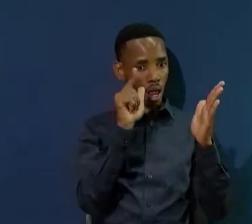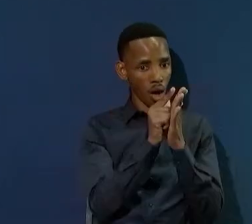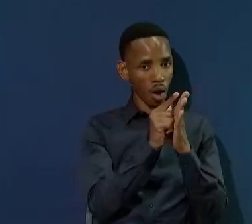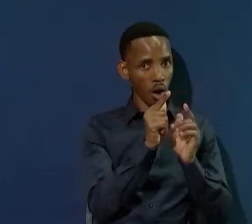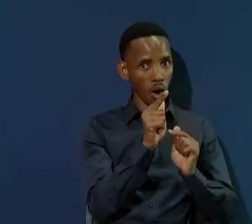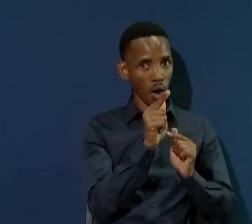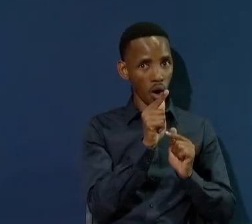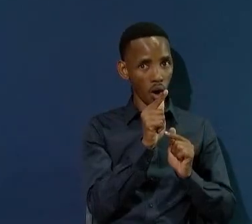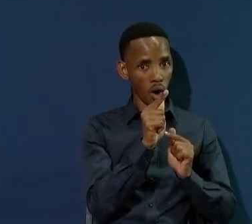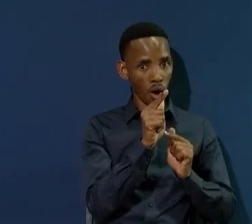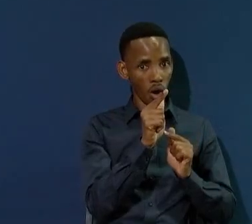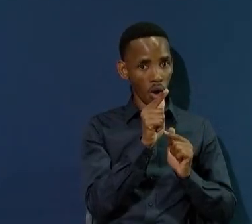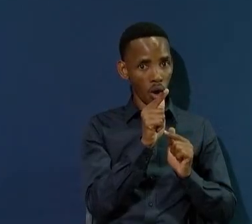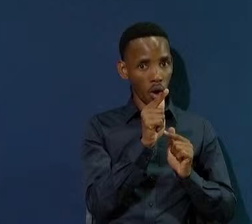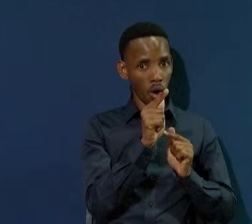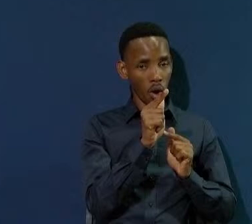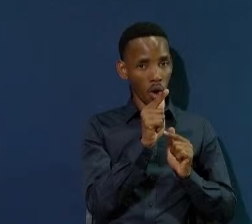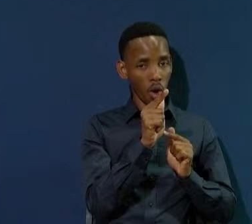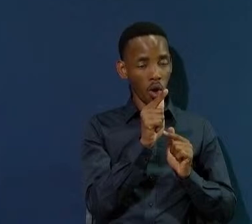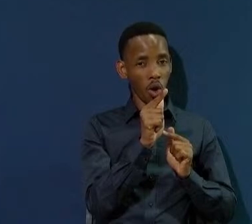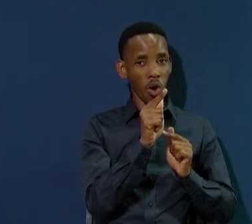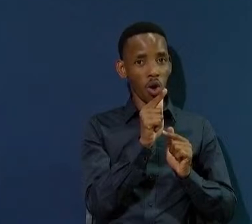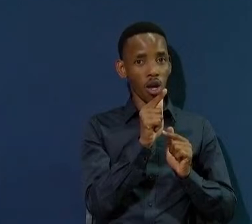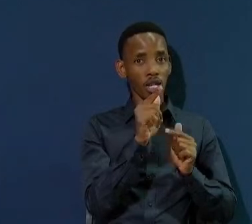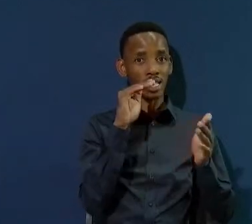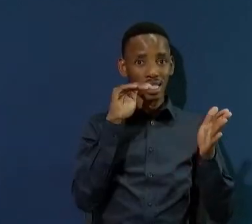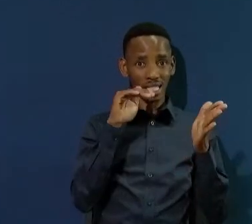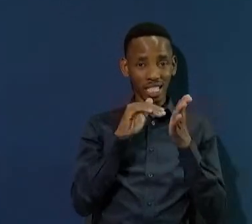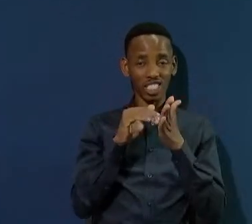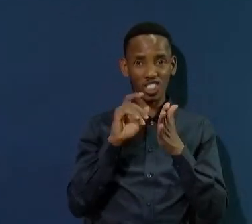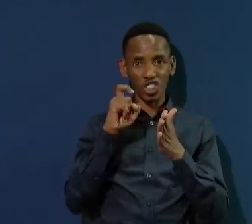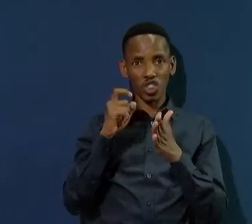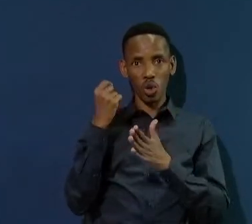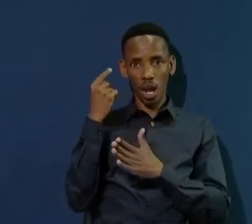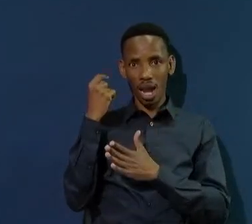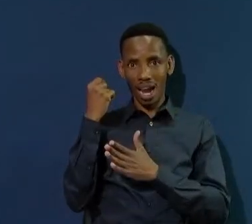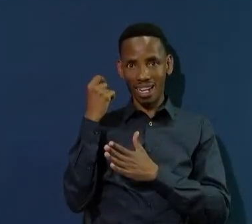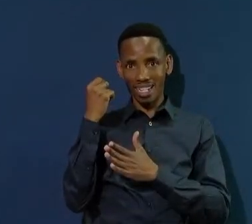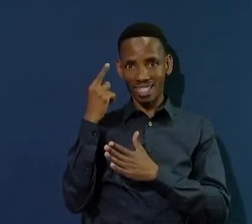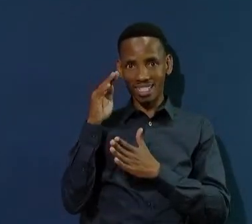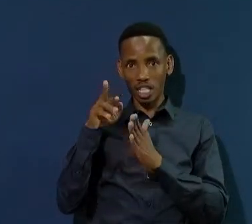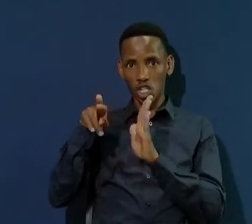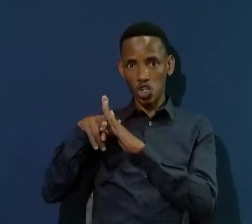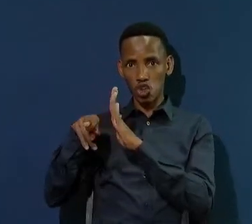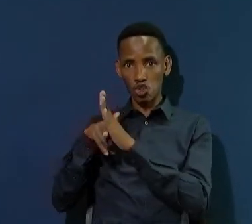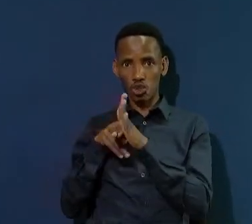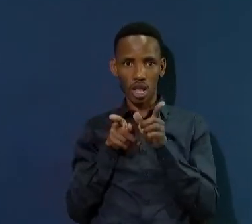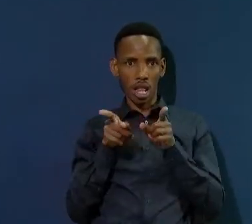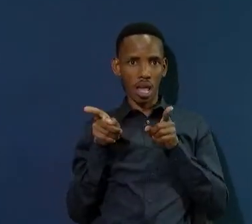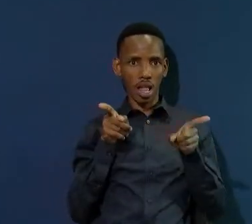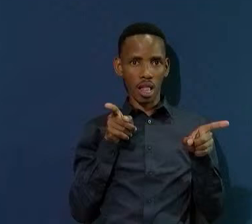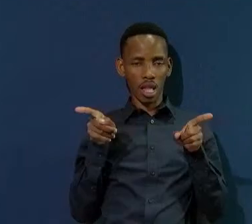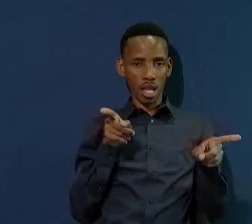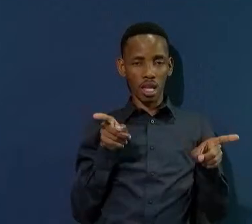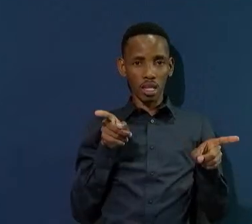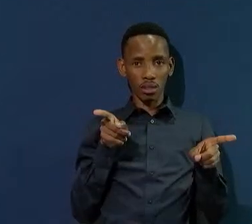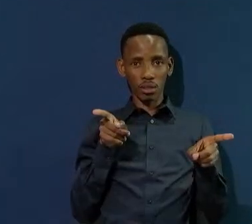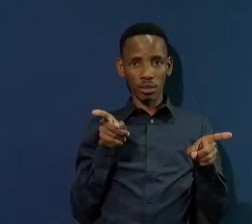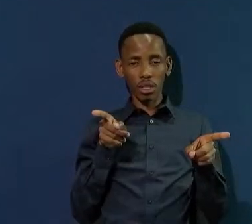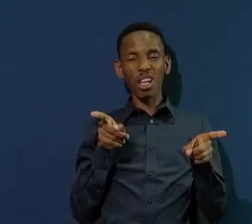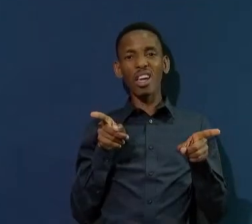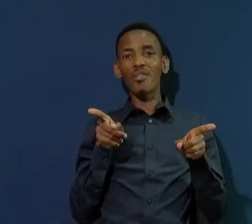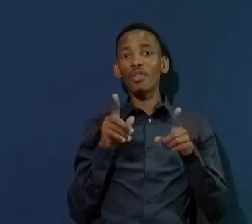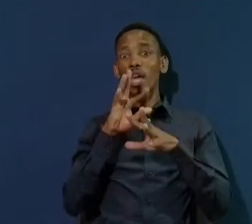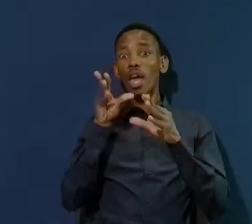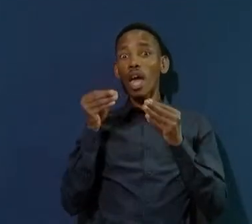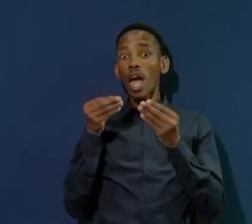law doesn't say, and what the law compels us to do. So most of the things that, all of the things that are